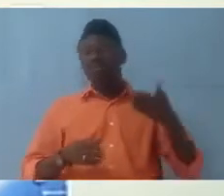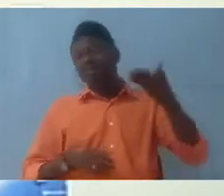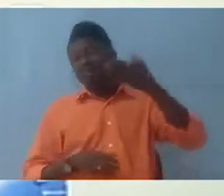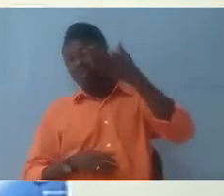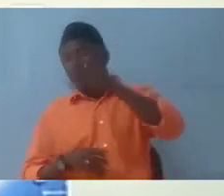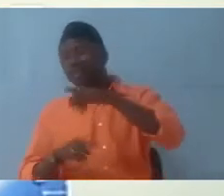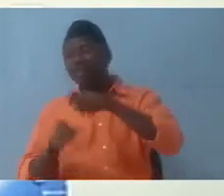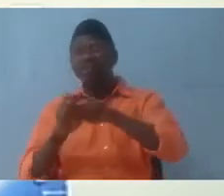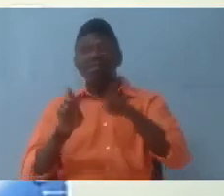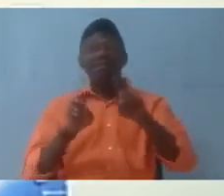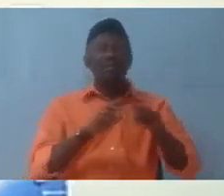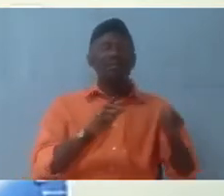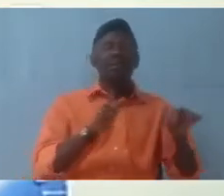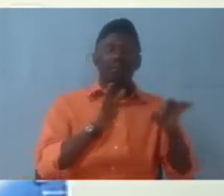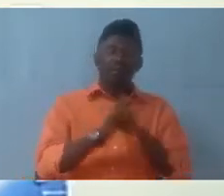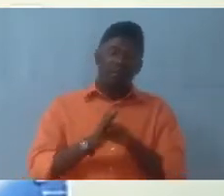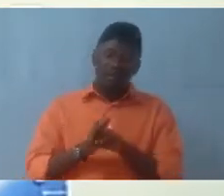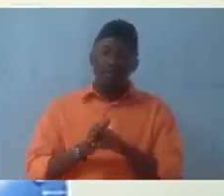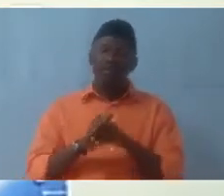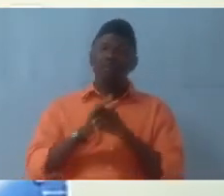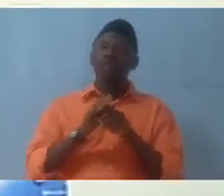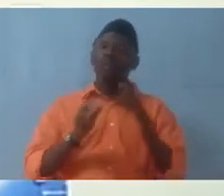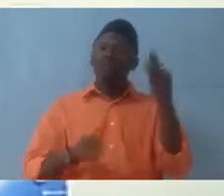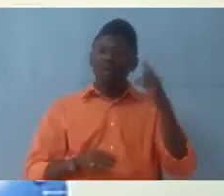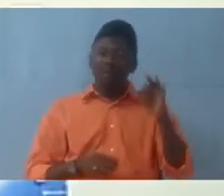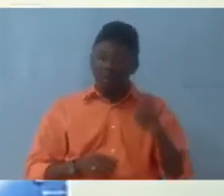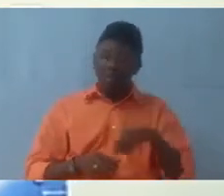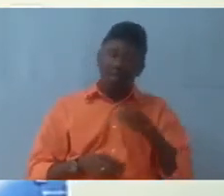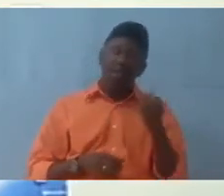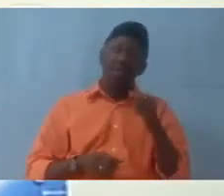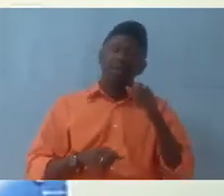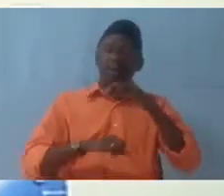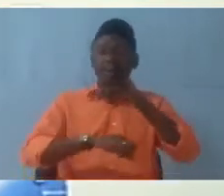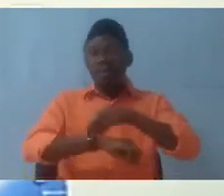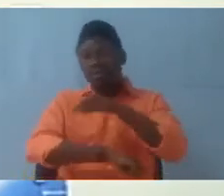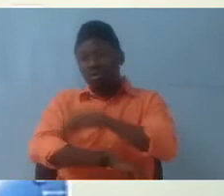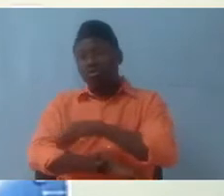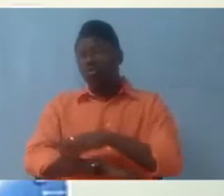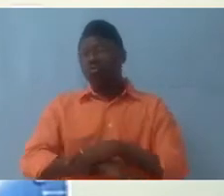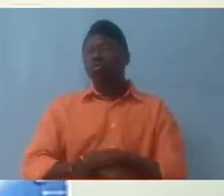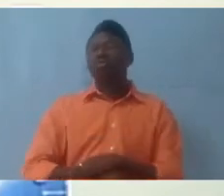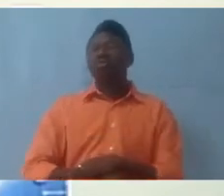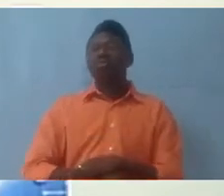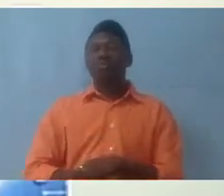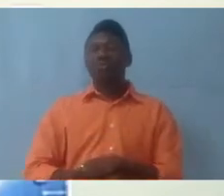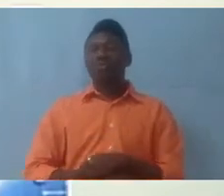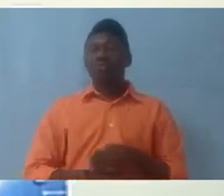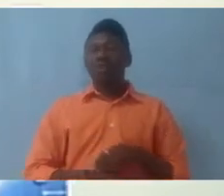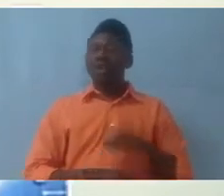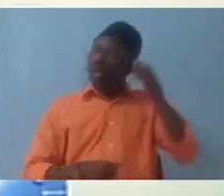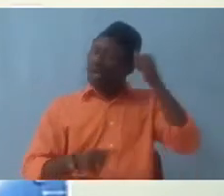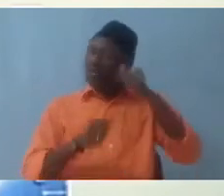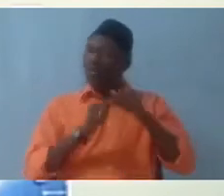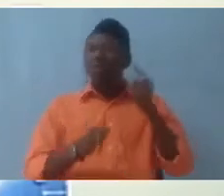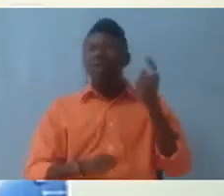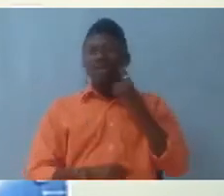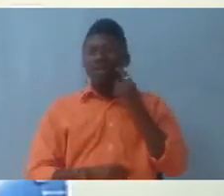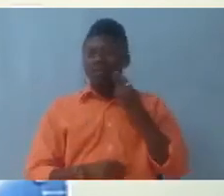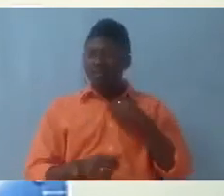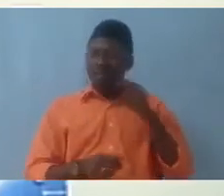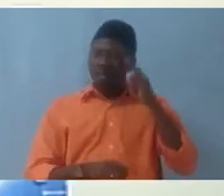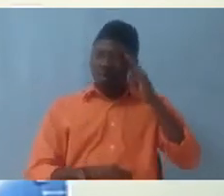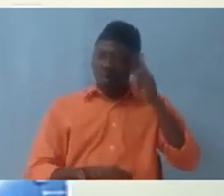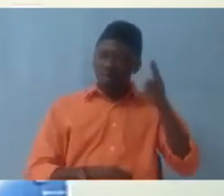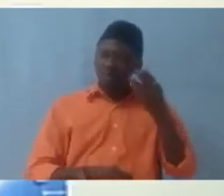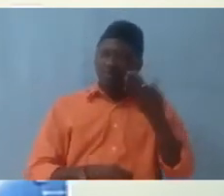nonu magistrate la rek di wër. I recall there was this day that I was coming back home from official duties. Jamono bobu na ma ngi ñif ci